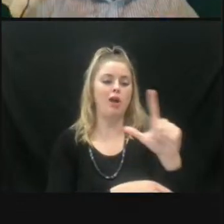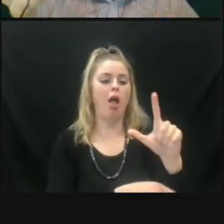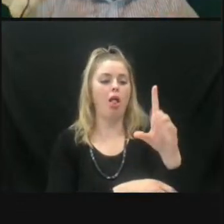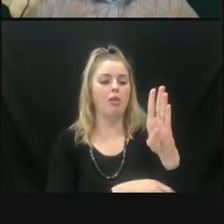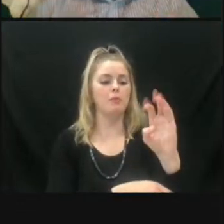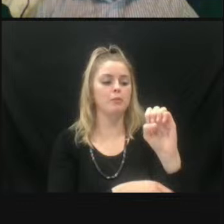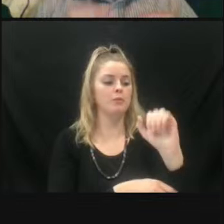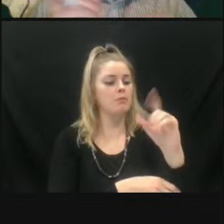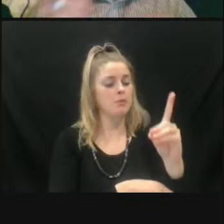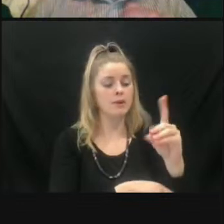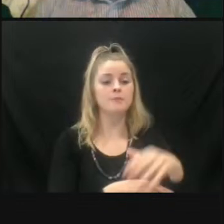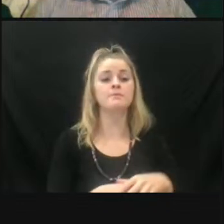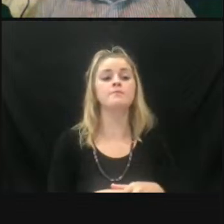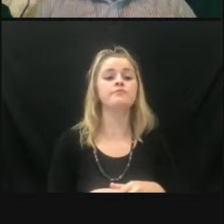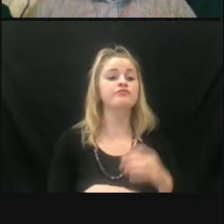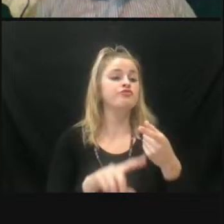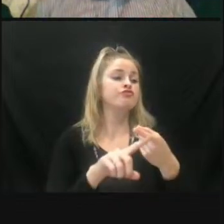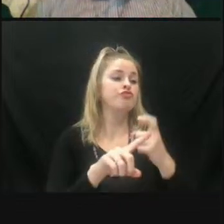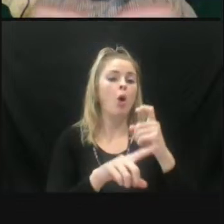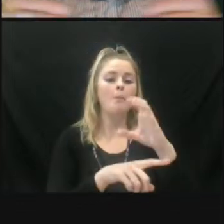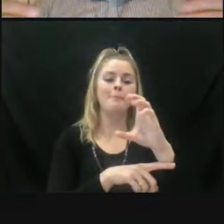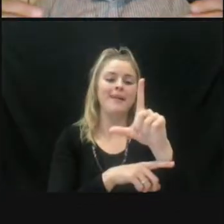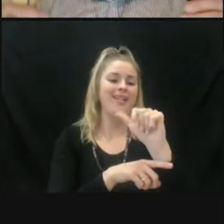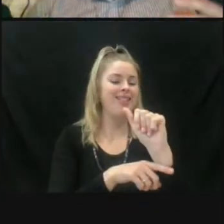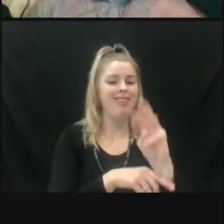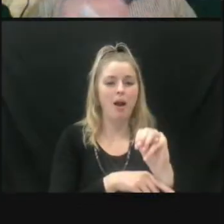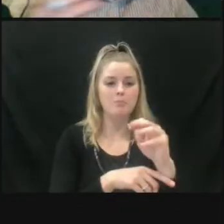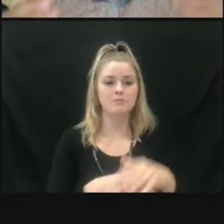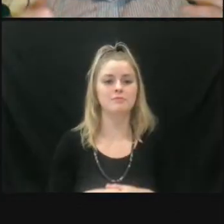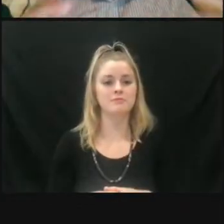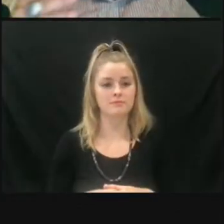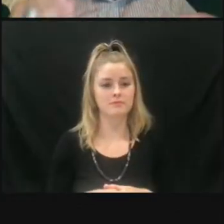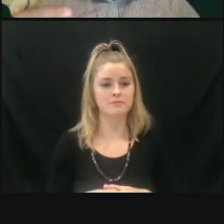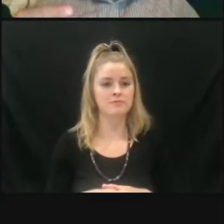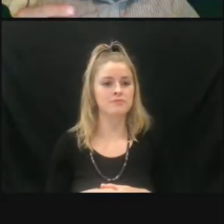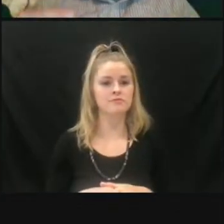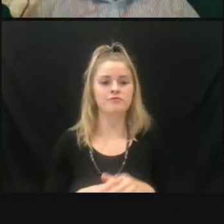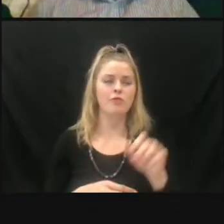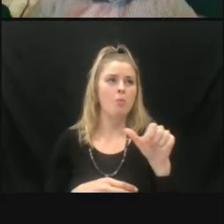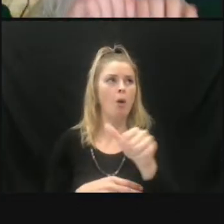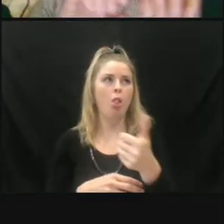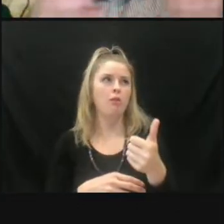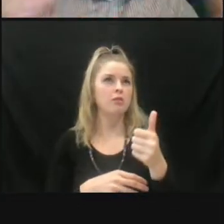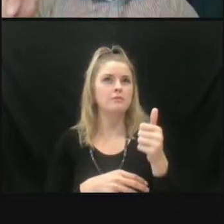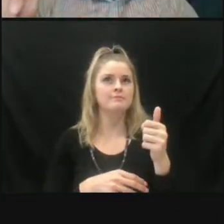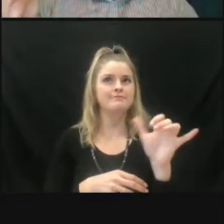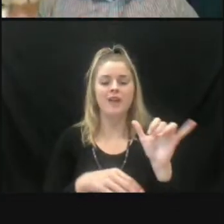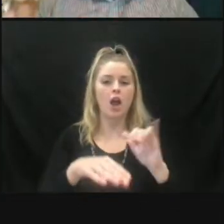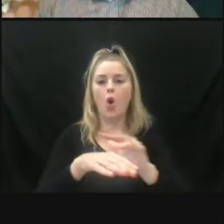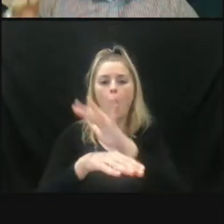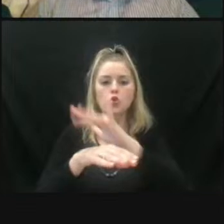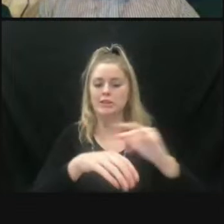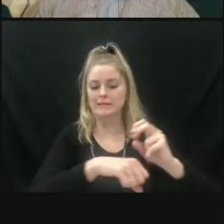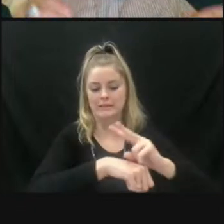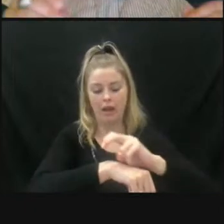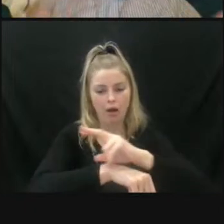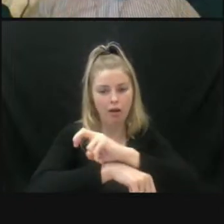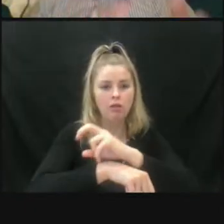the quahog shell, which is a clam, and the whelk shell, which is a ocean snail. We would take the center column of the